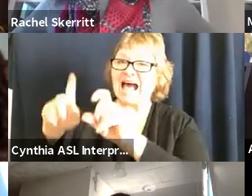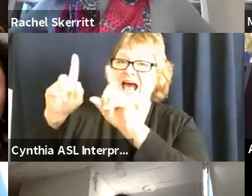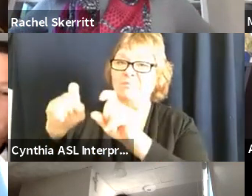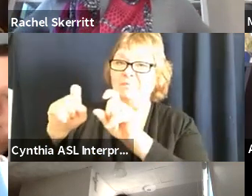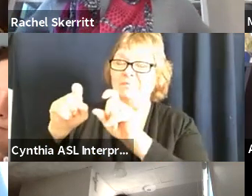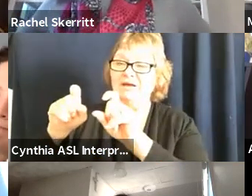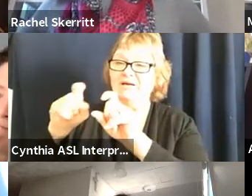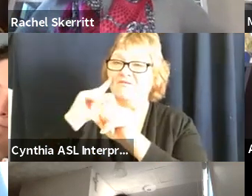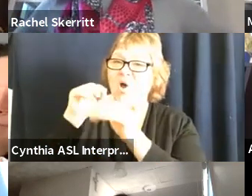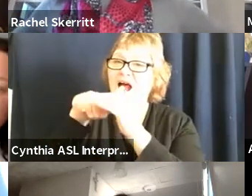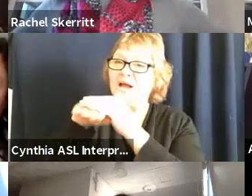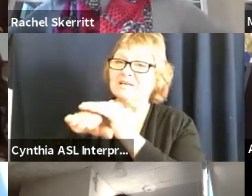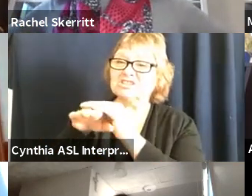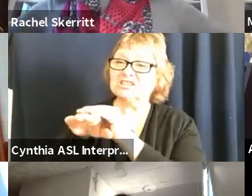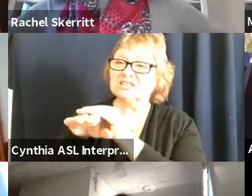admission.